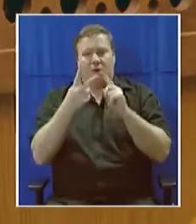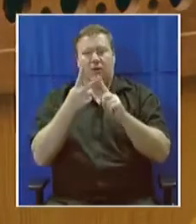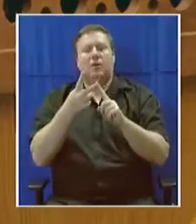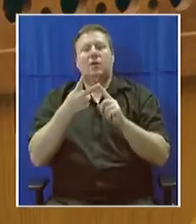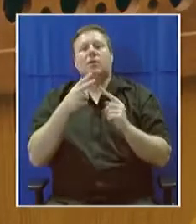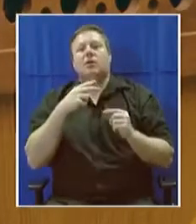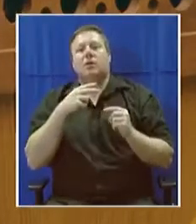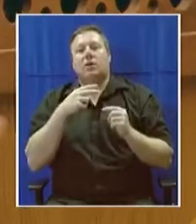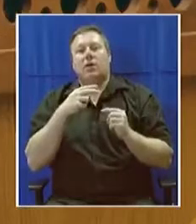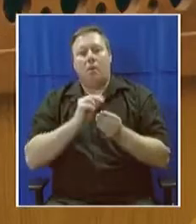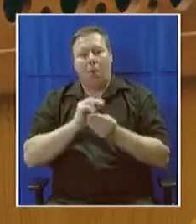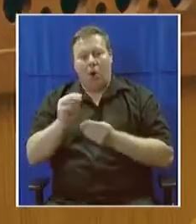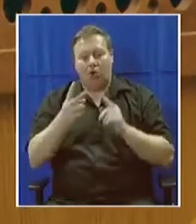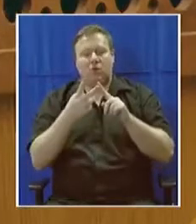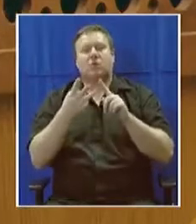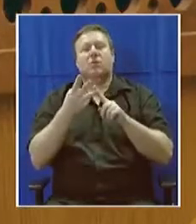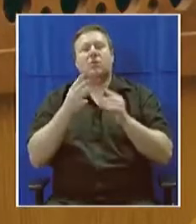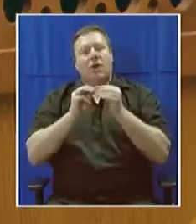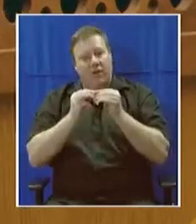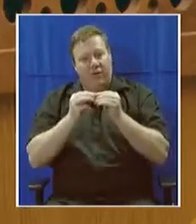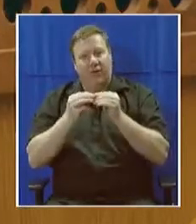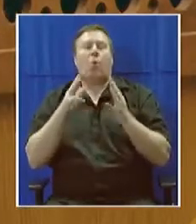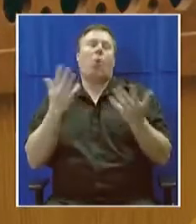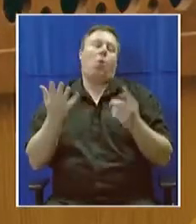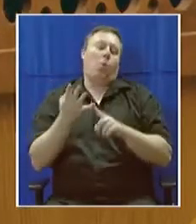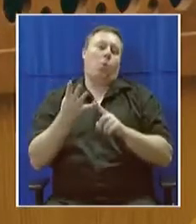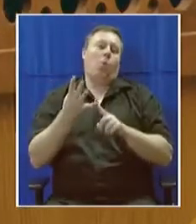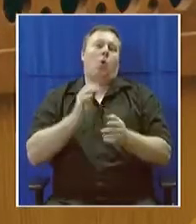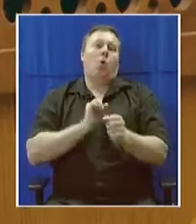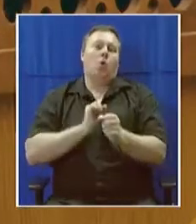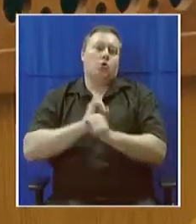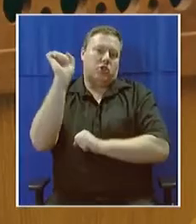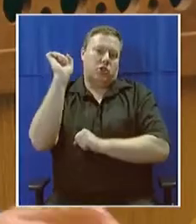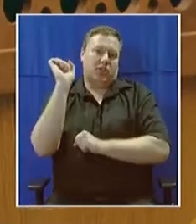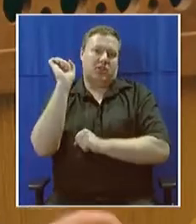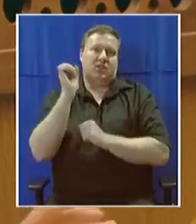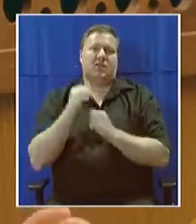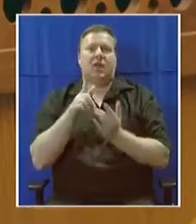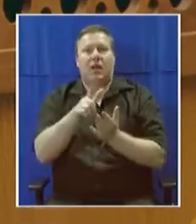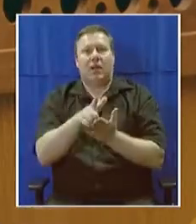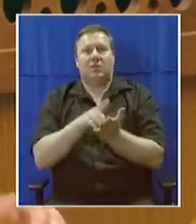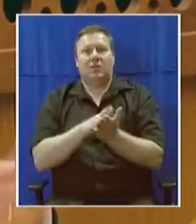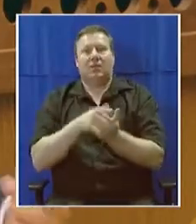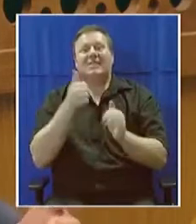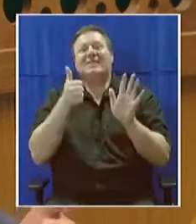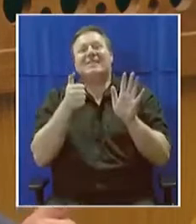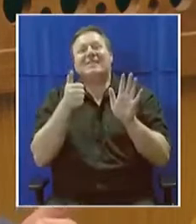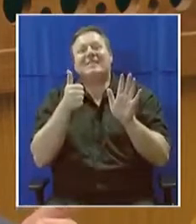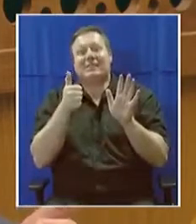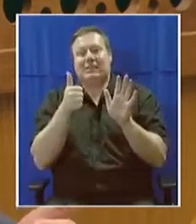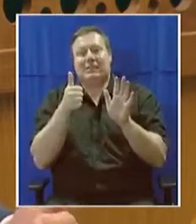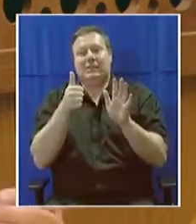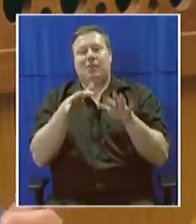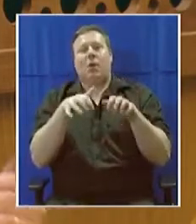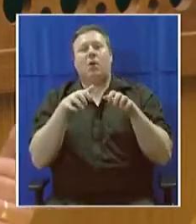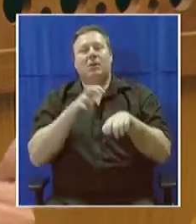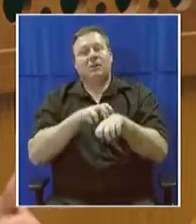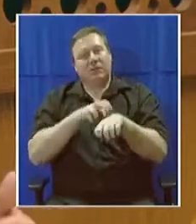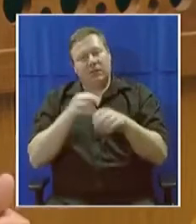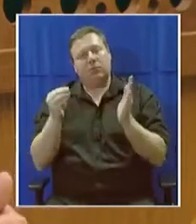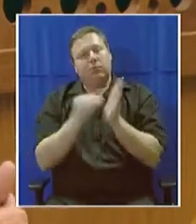or C, reject any legislation before the National Assembly. So the 6th Parliament must then apply Section 55 in